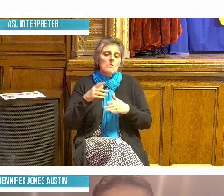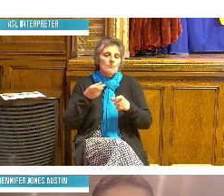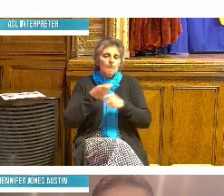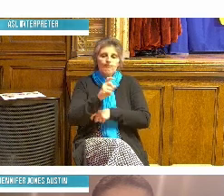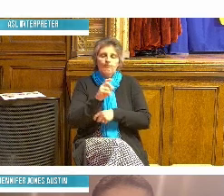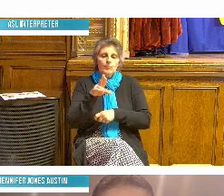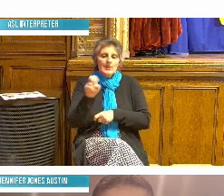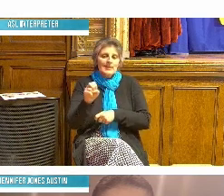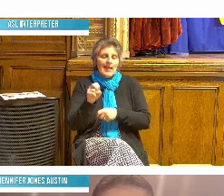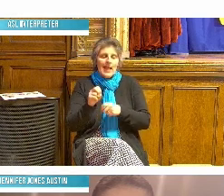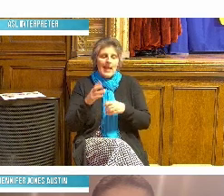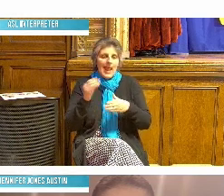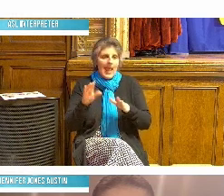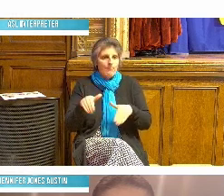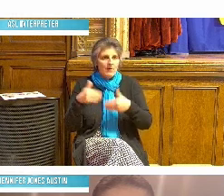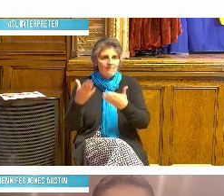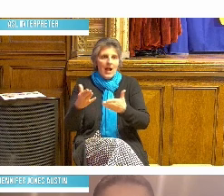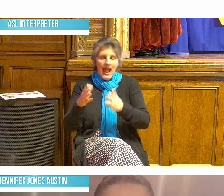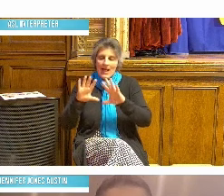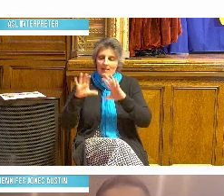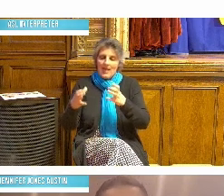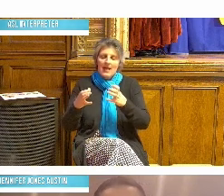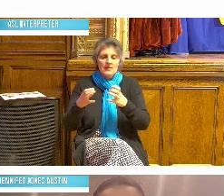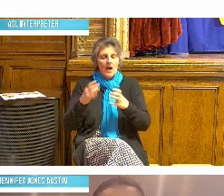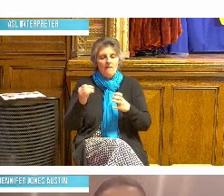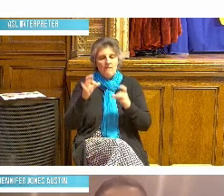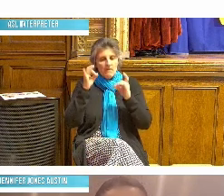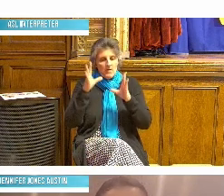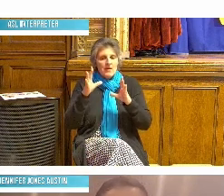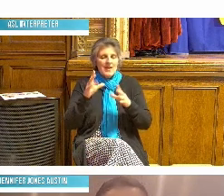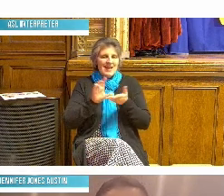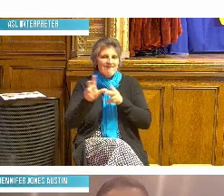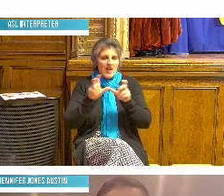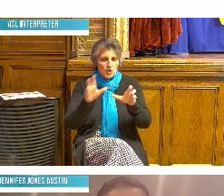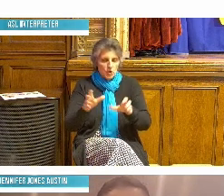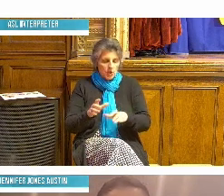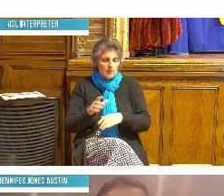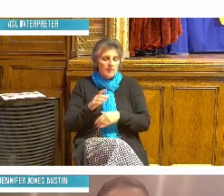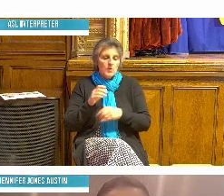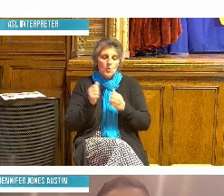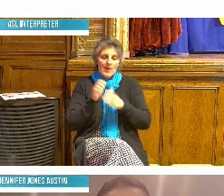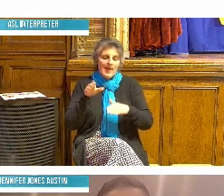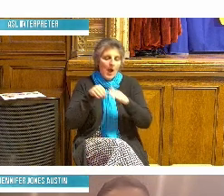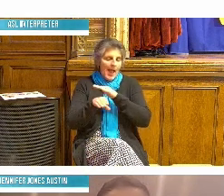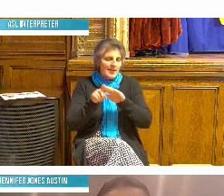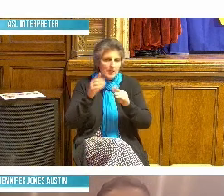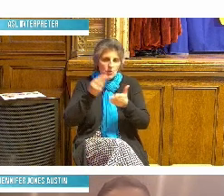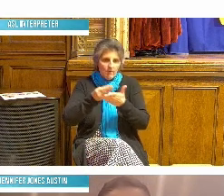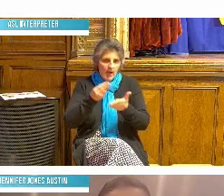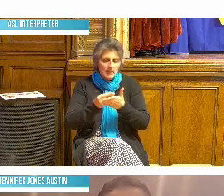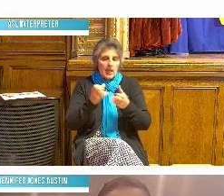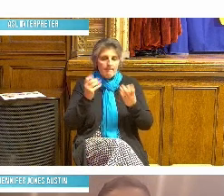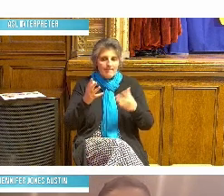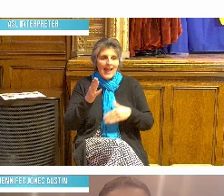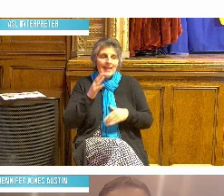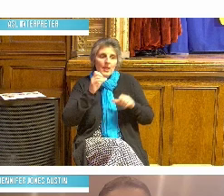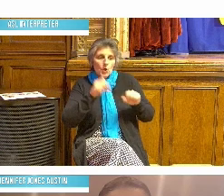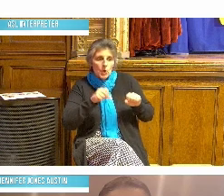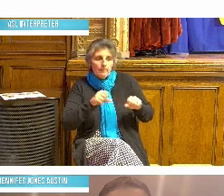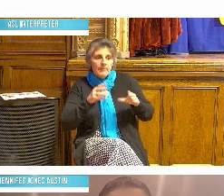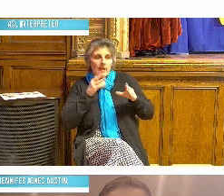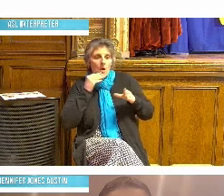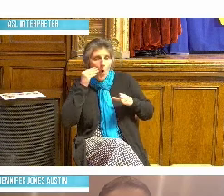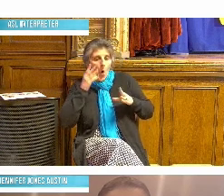markets and gave rise to a class of unscrupulous real estate investors. Without access to financing, many would-be homeowners